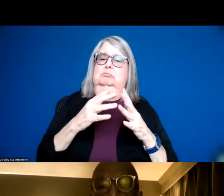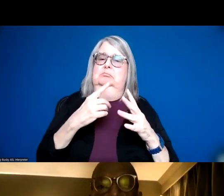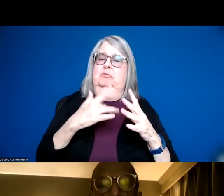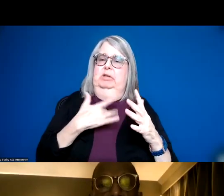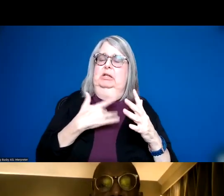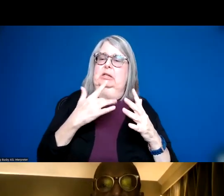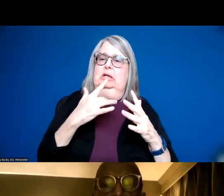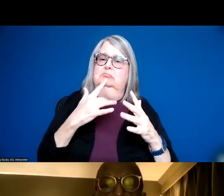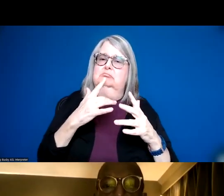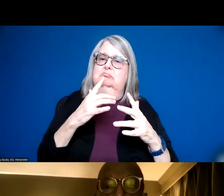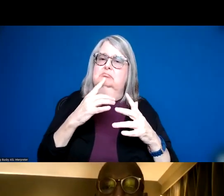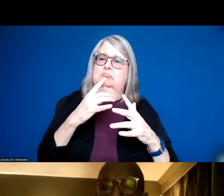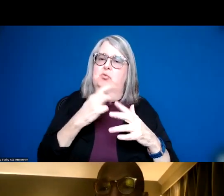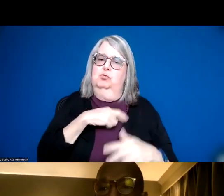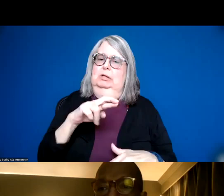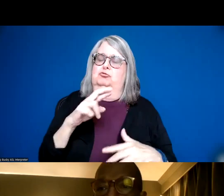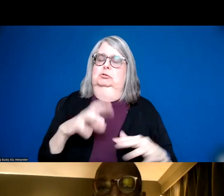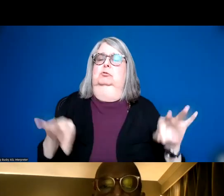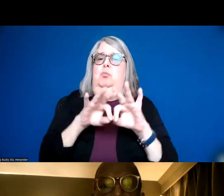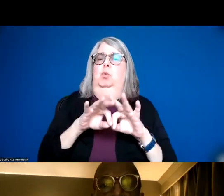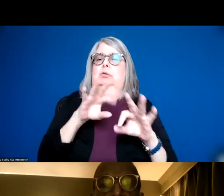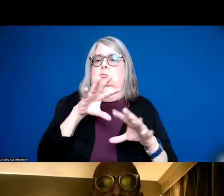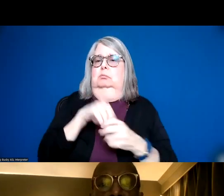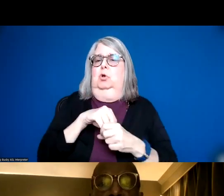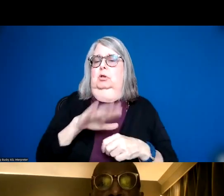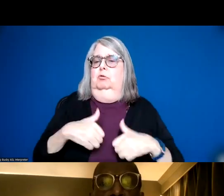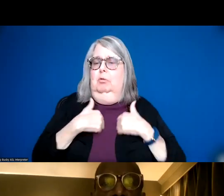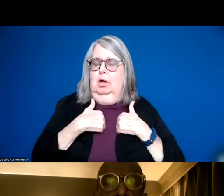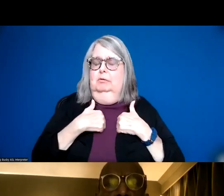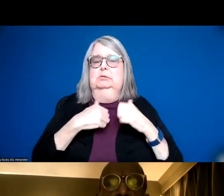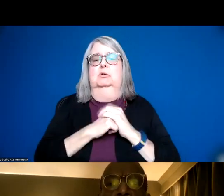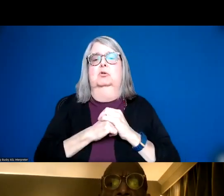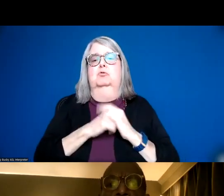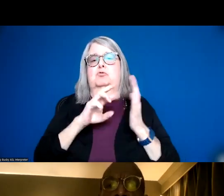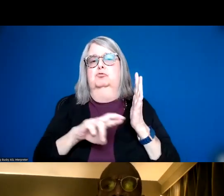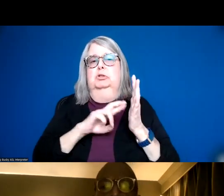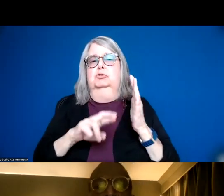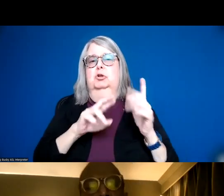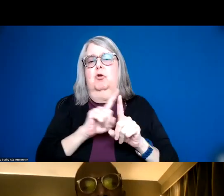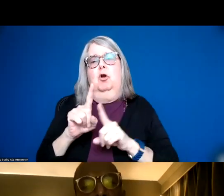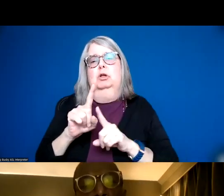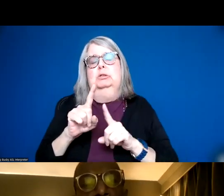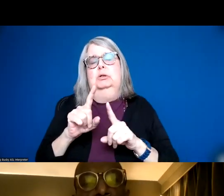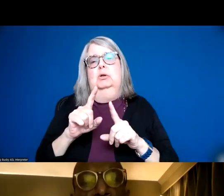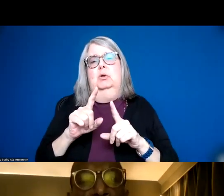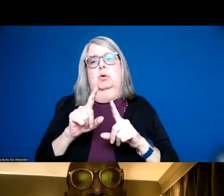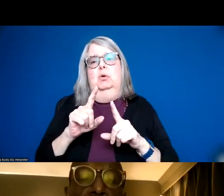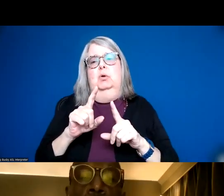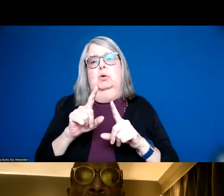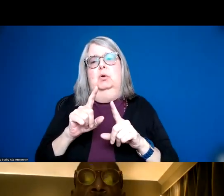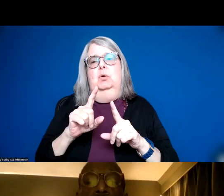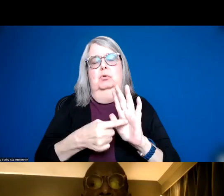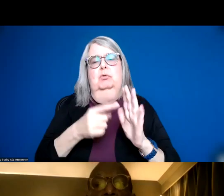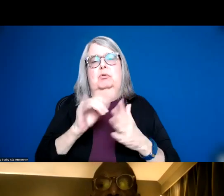lives. Literature also suggests that Black Americans are much more likely to rely on their faith